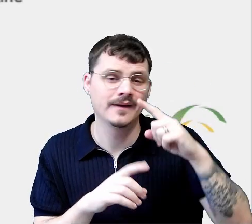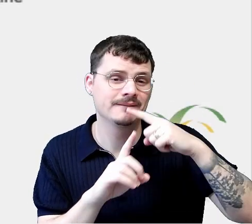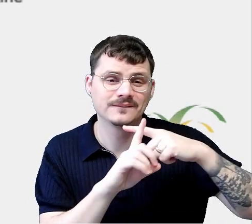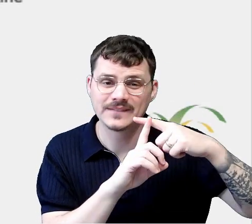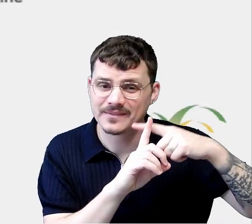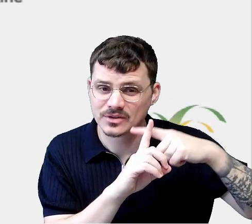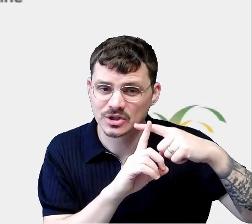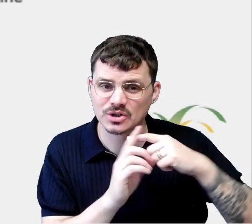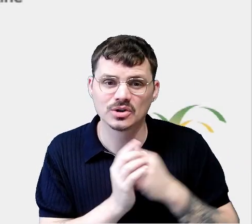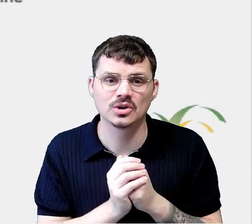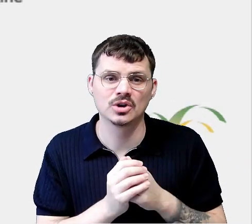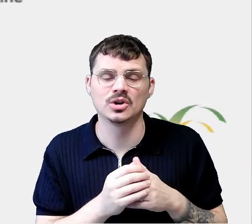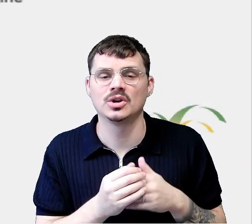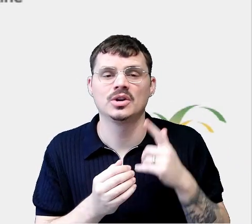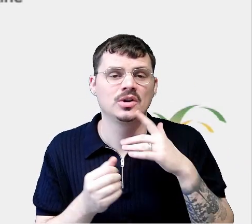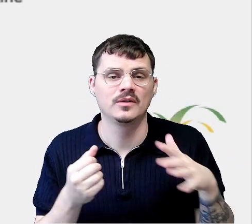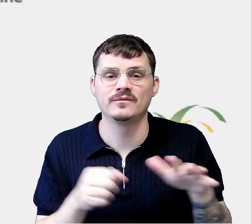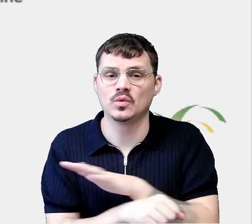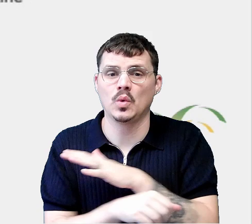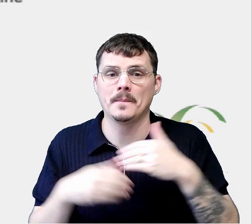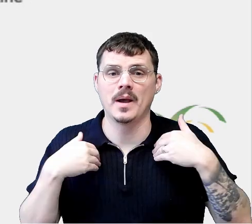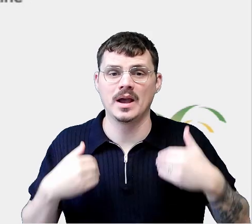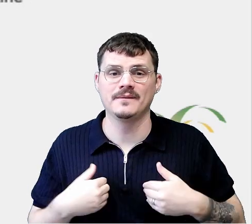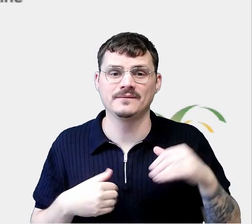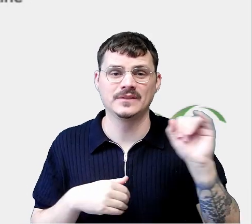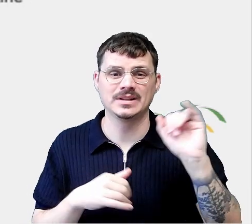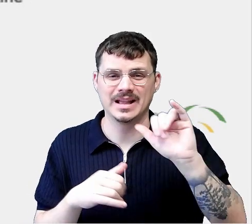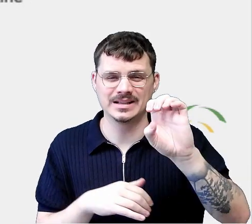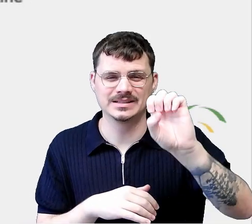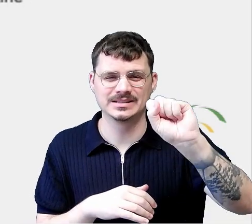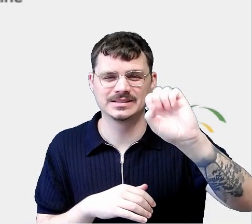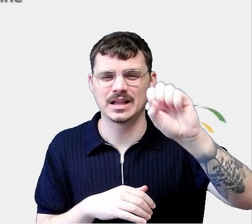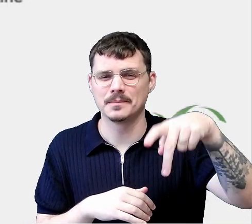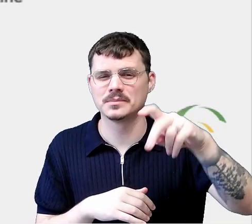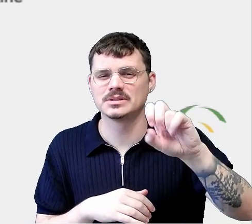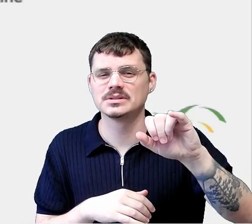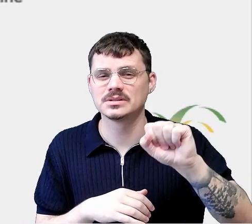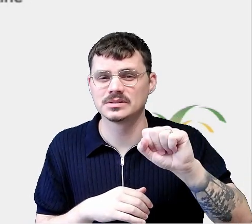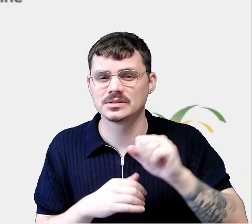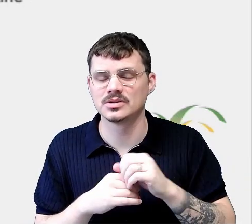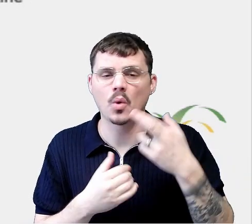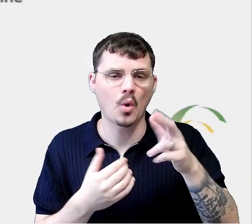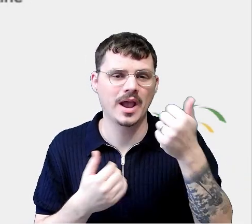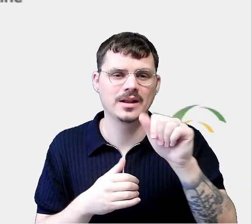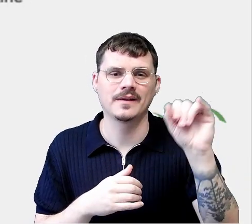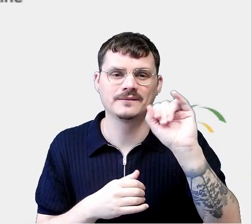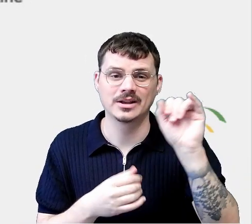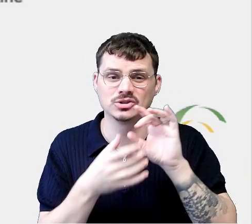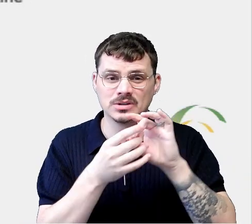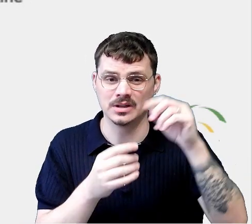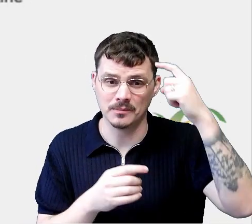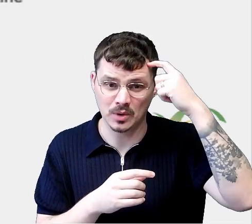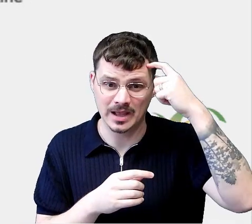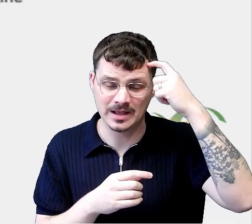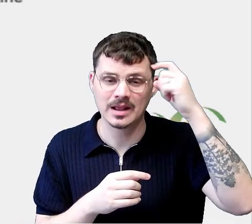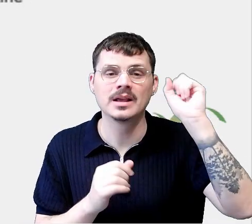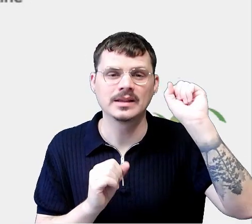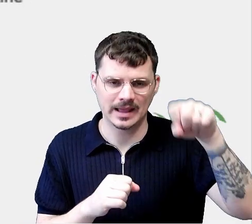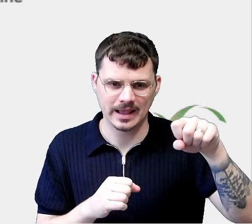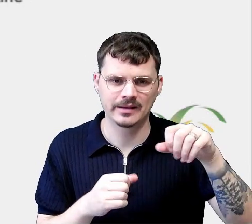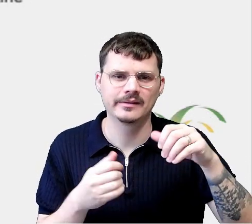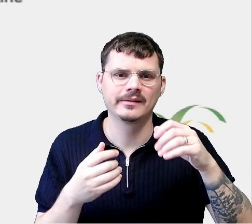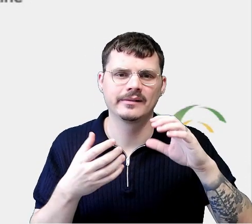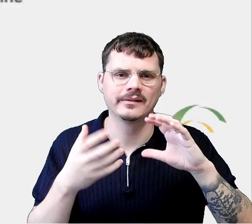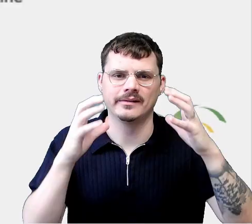fever, total body infections like sepsis, and infections in the brain can all alter